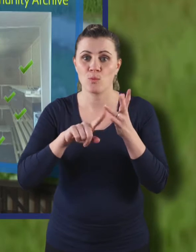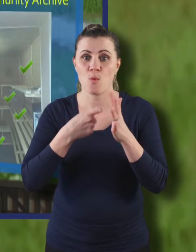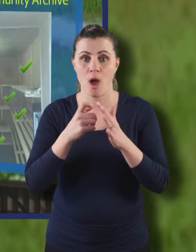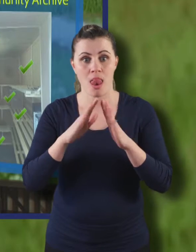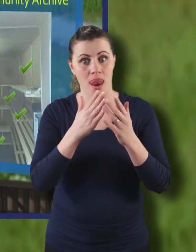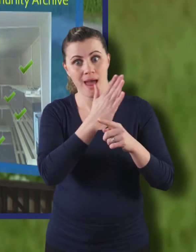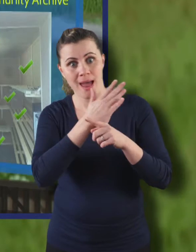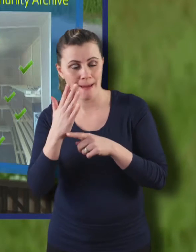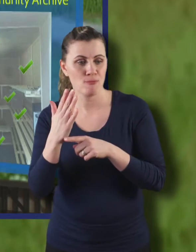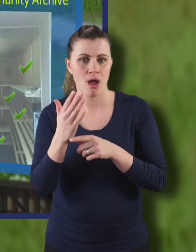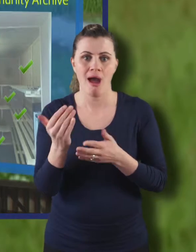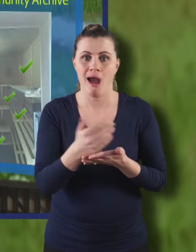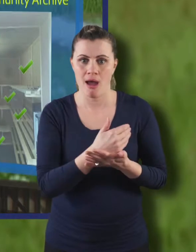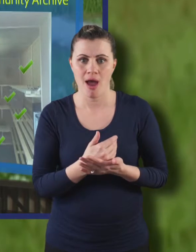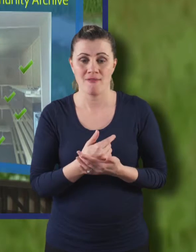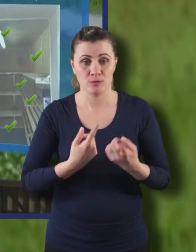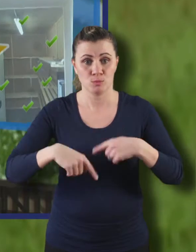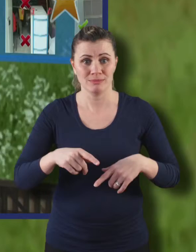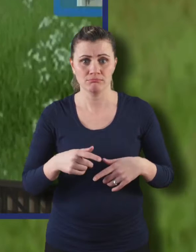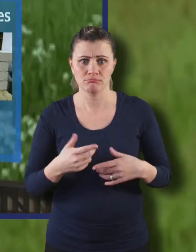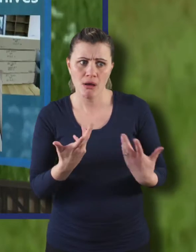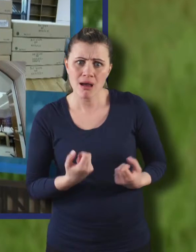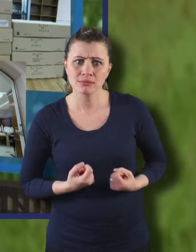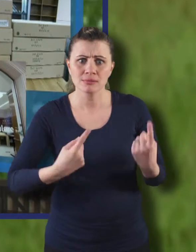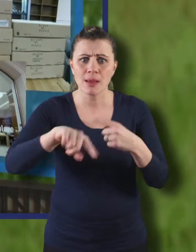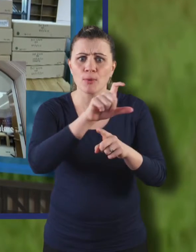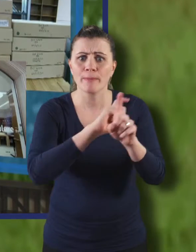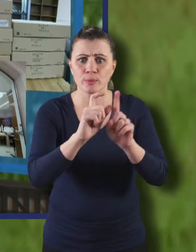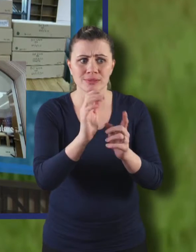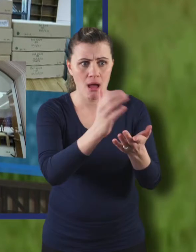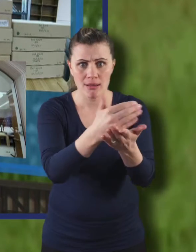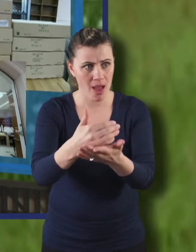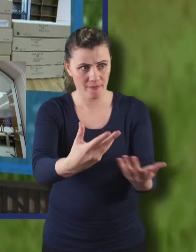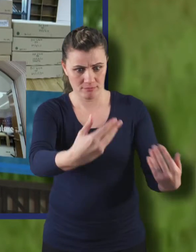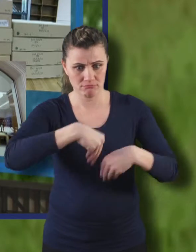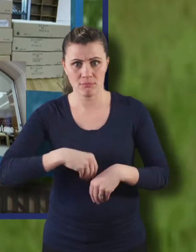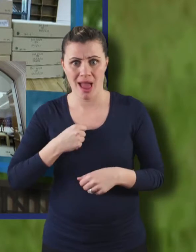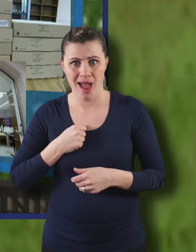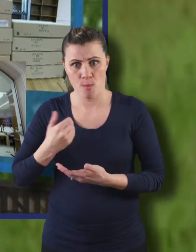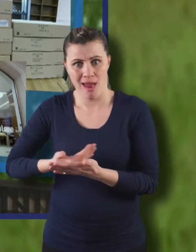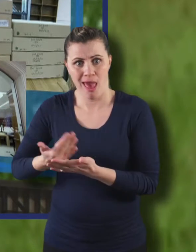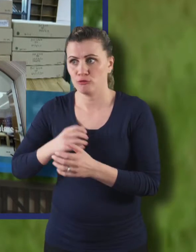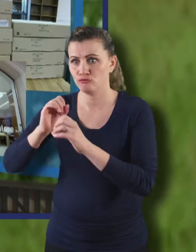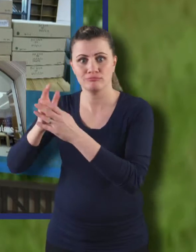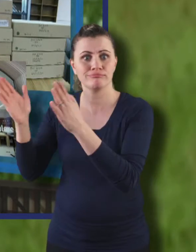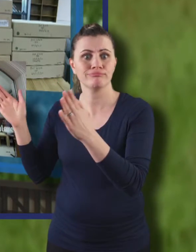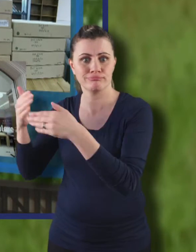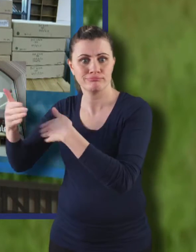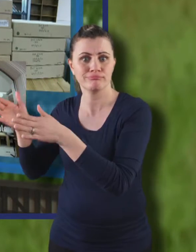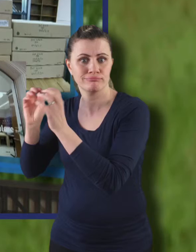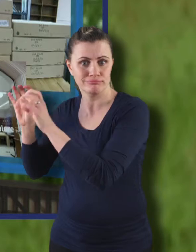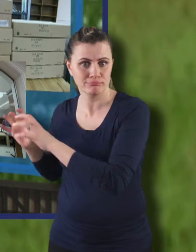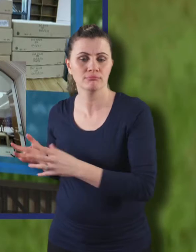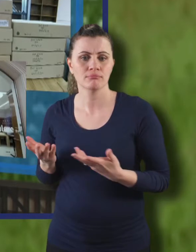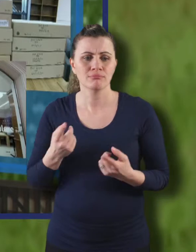Here at Explore York Libraries and Archives, we do accept new community archives into our collections. If you are thinking about depositing your